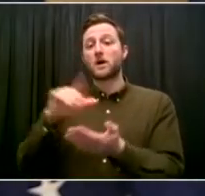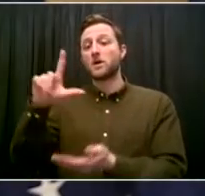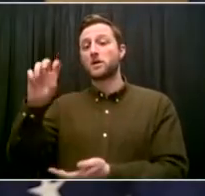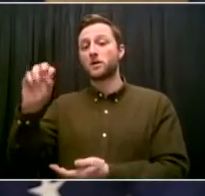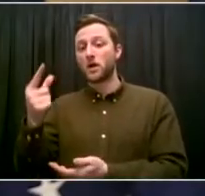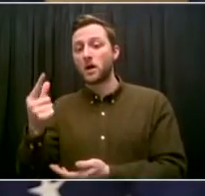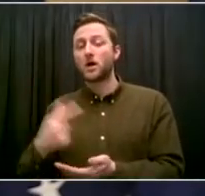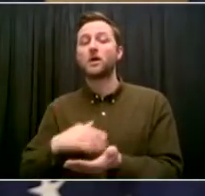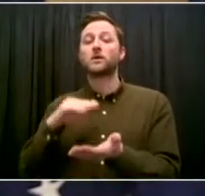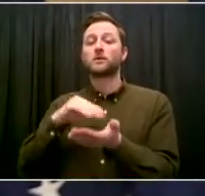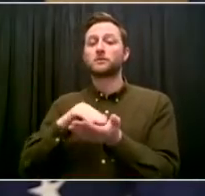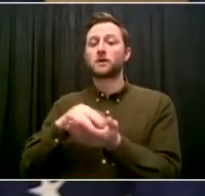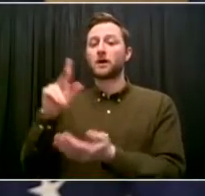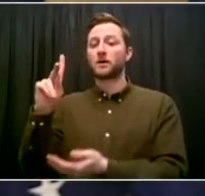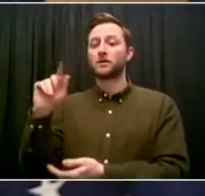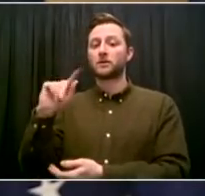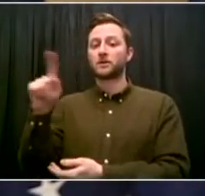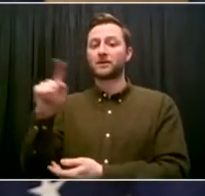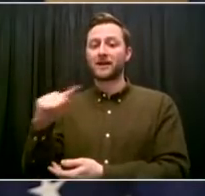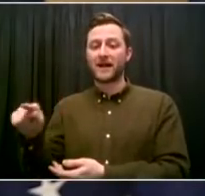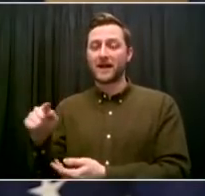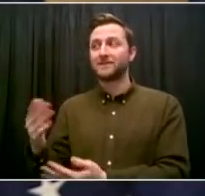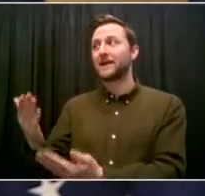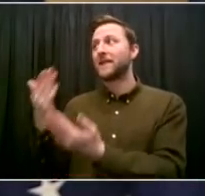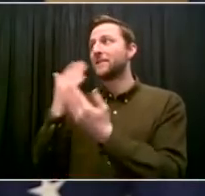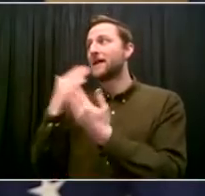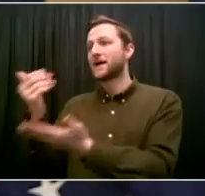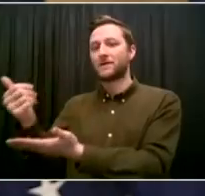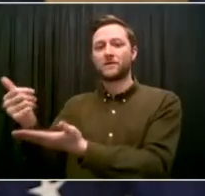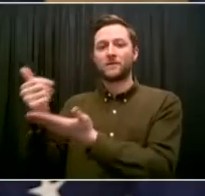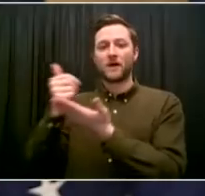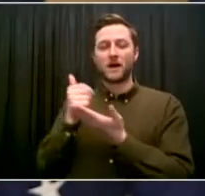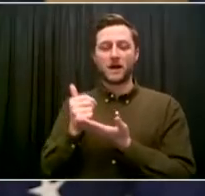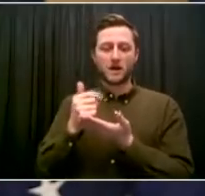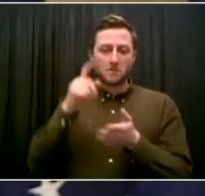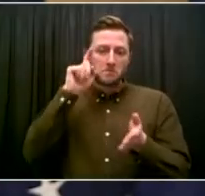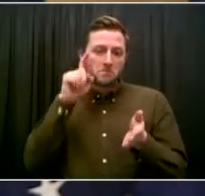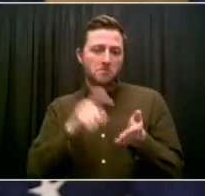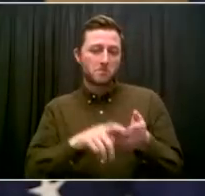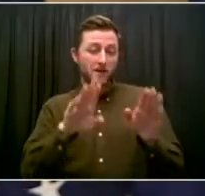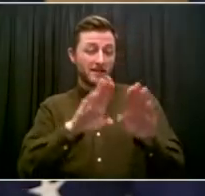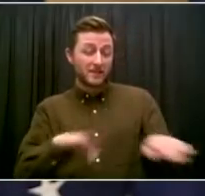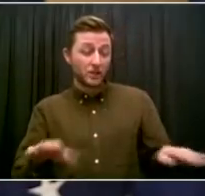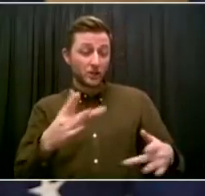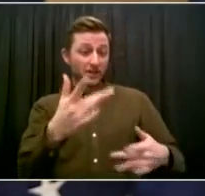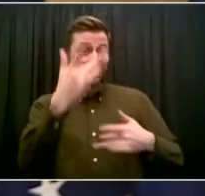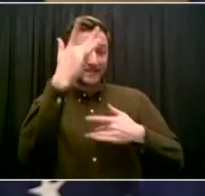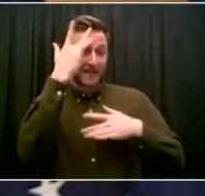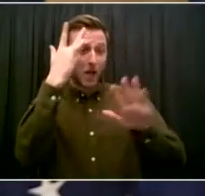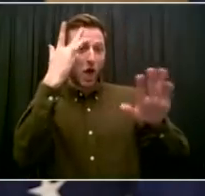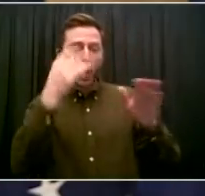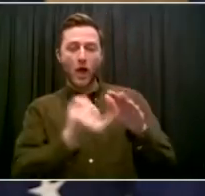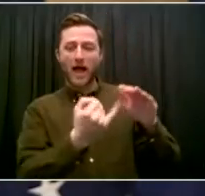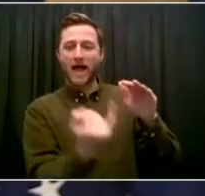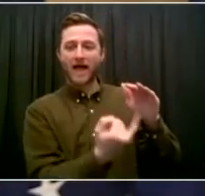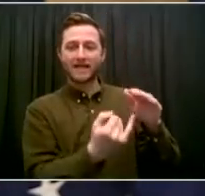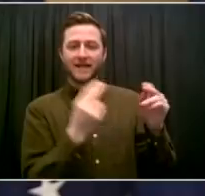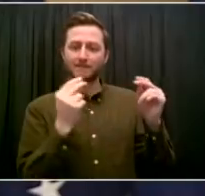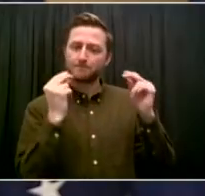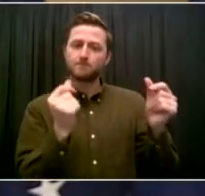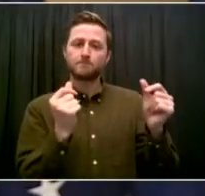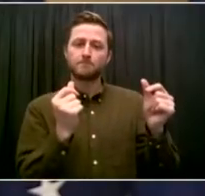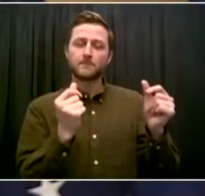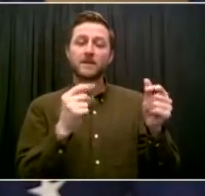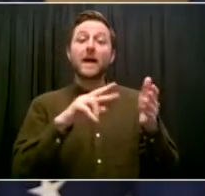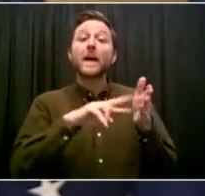students and staff isolate more quickly, breaking chains of transmission. Meanwhile, testing and our other